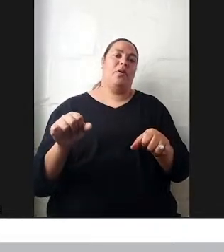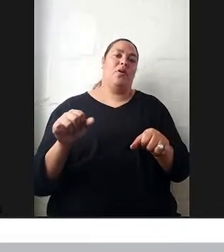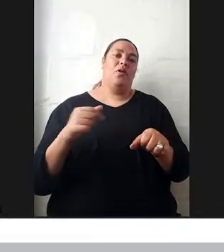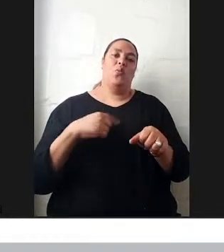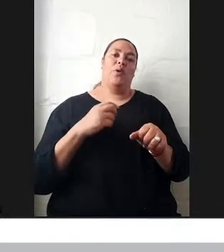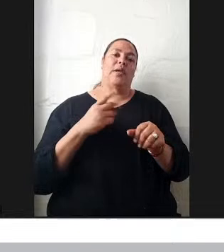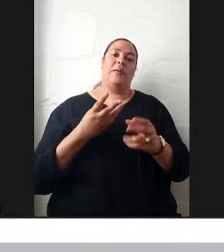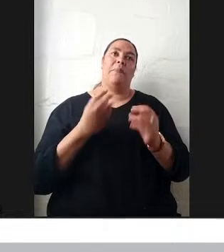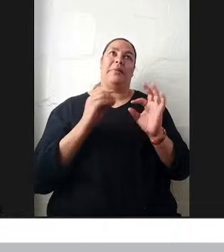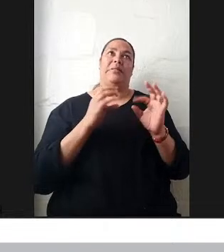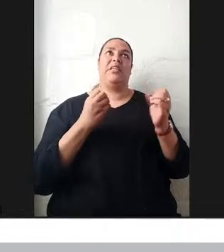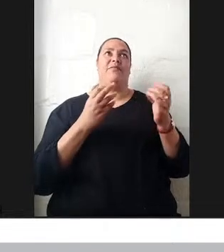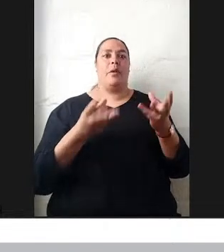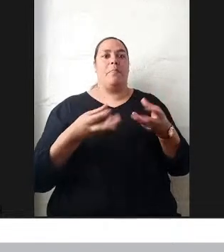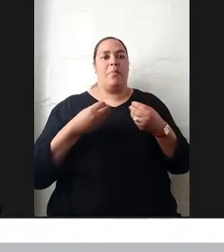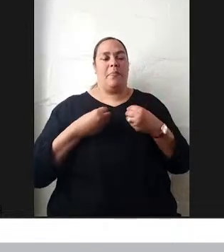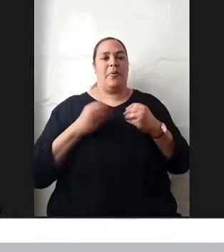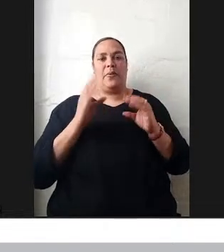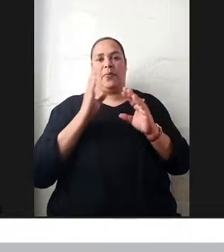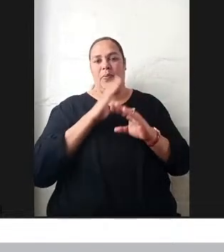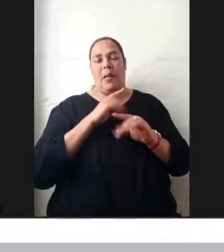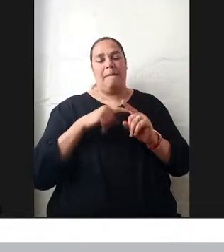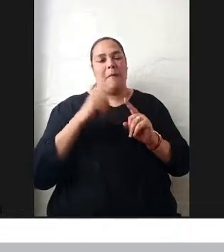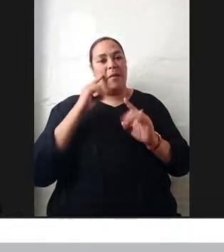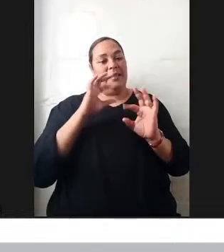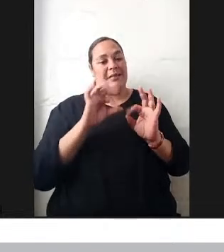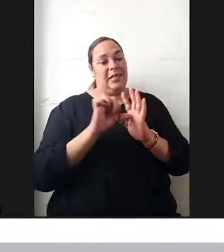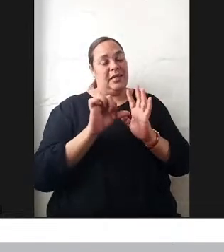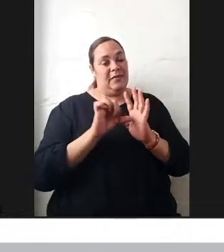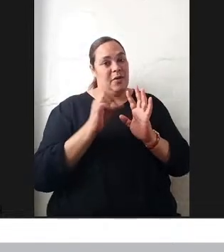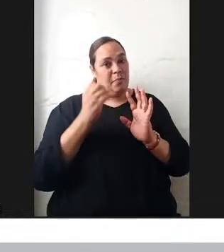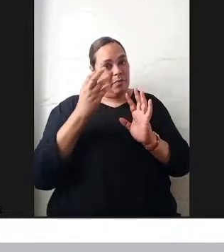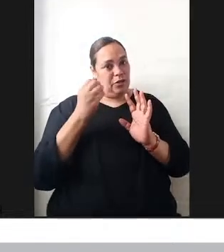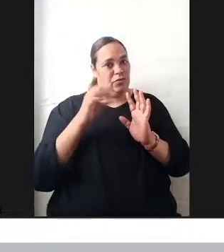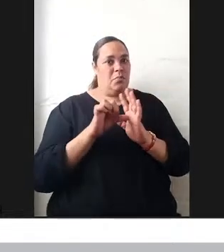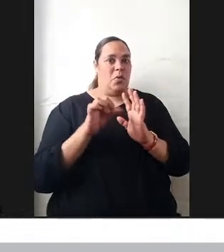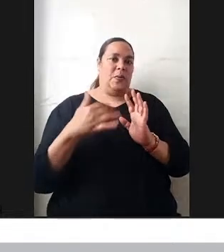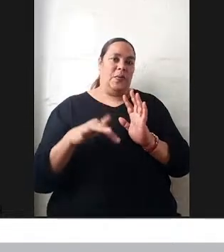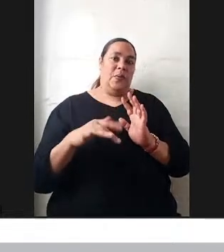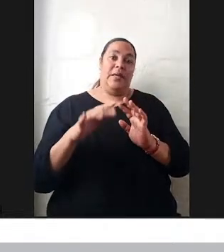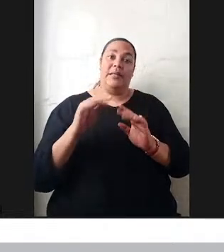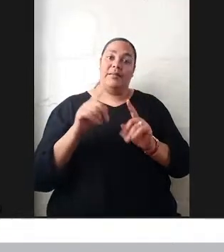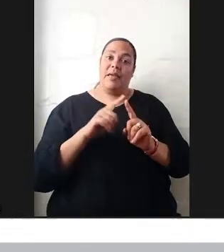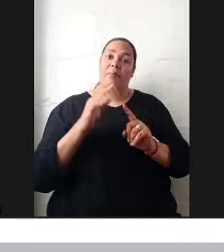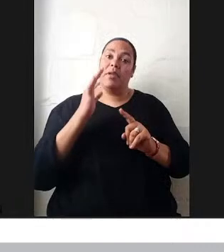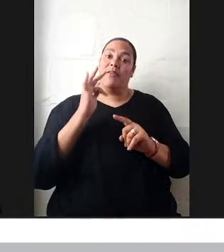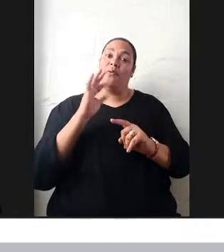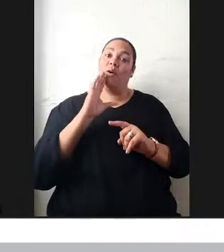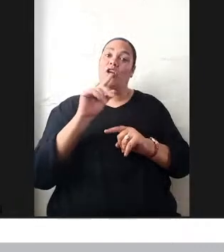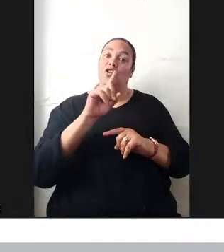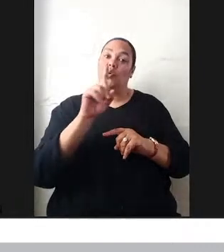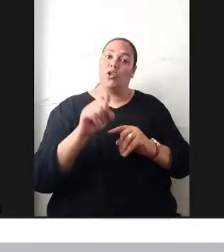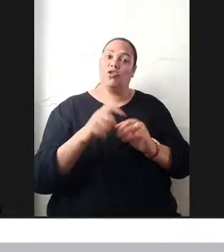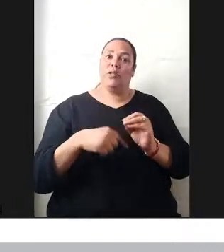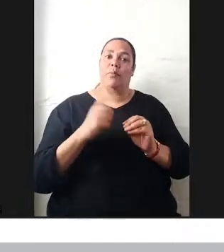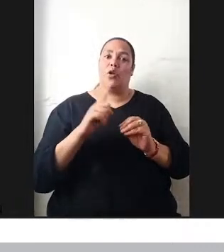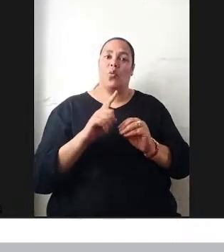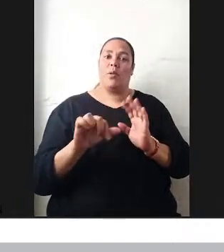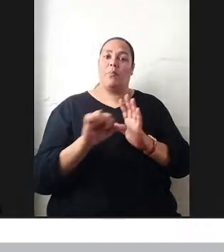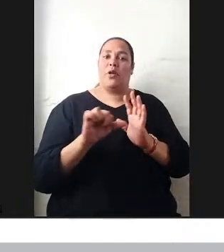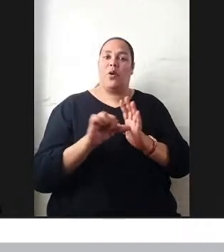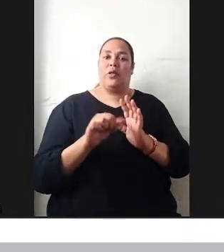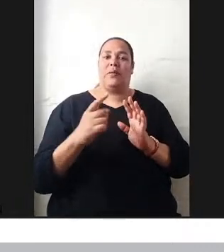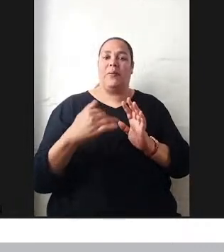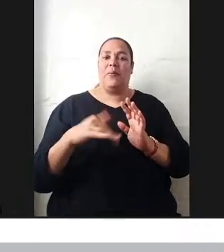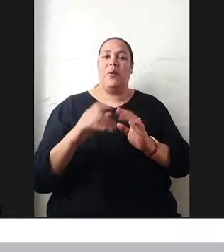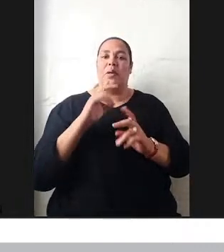data. For me, I think that data is important. If indeed, when we ask the question about the prioritization of the informal